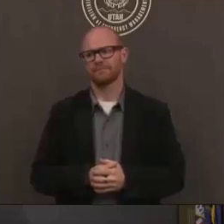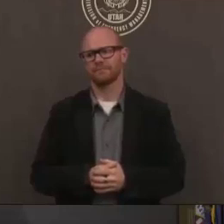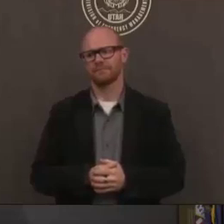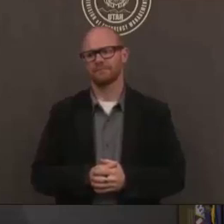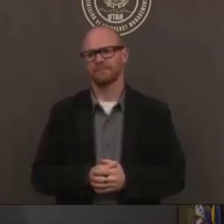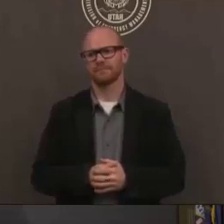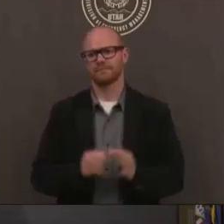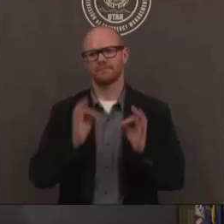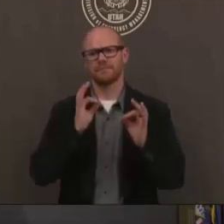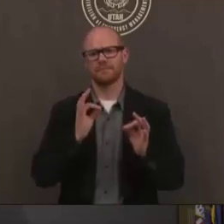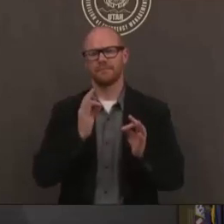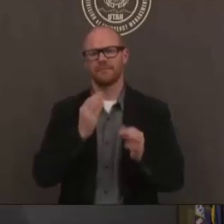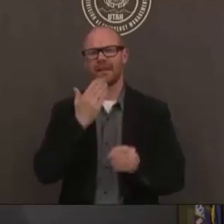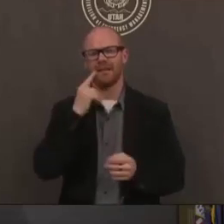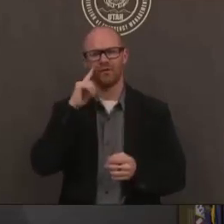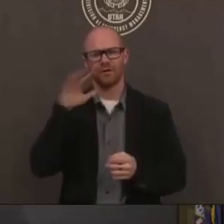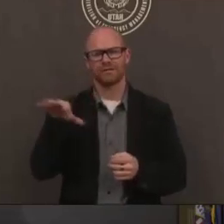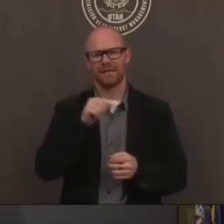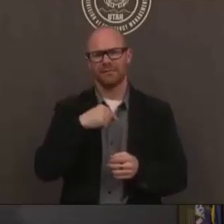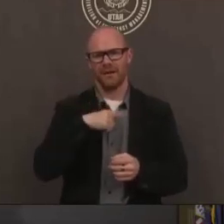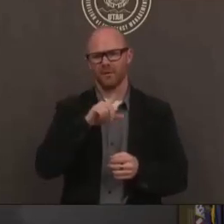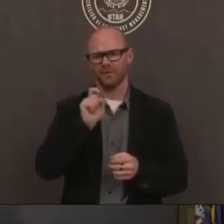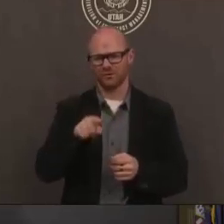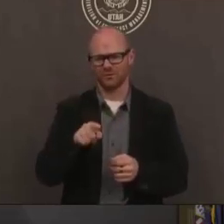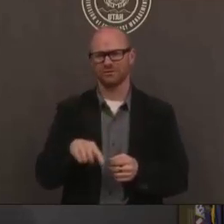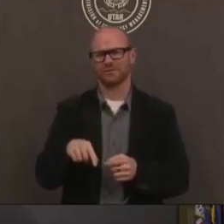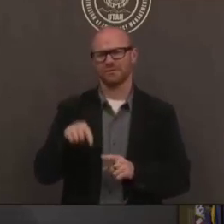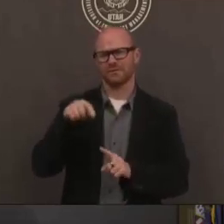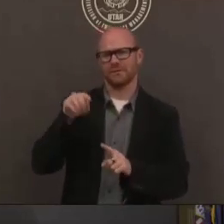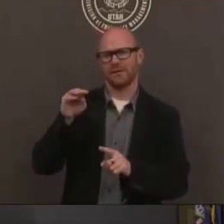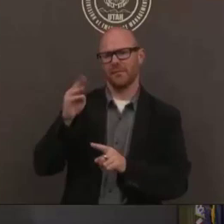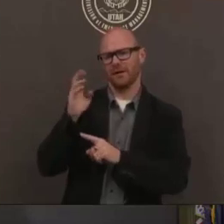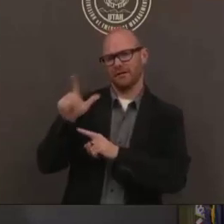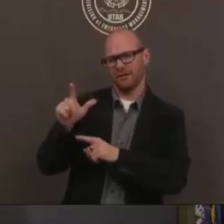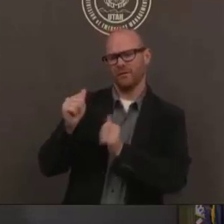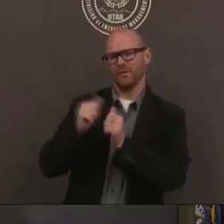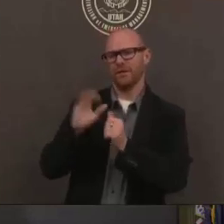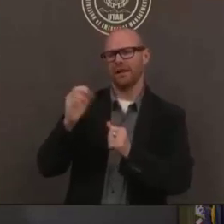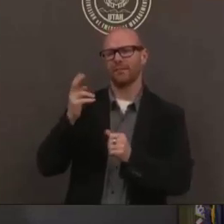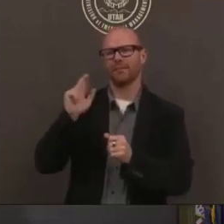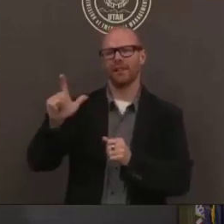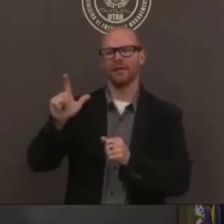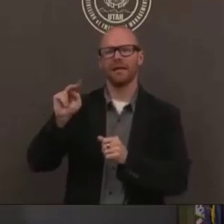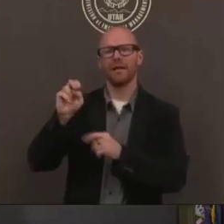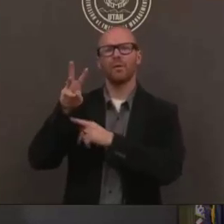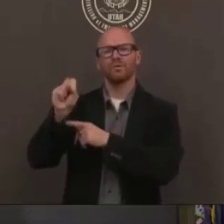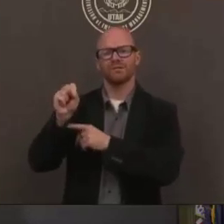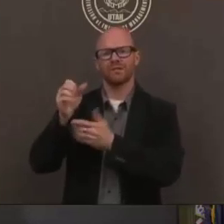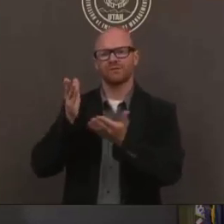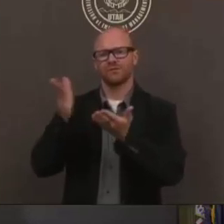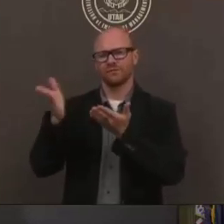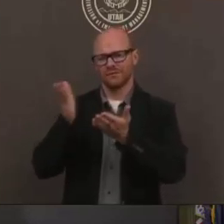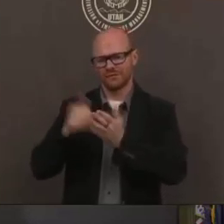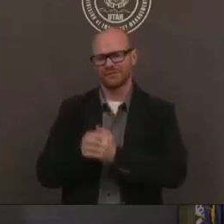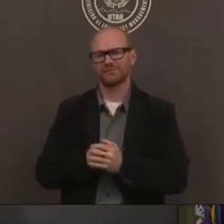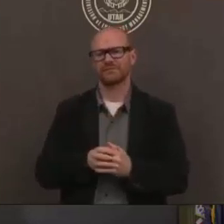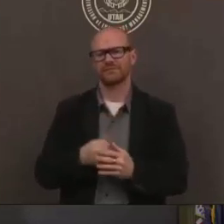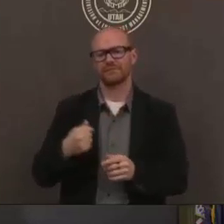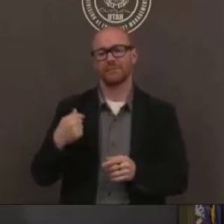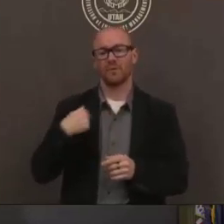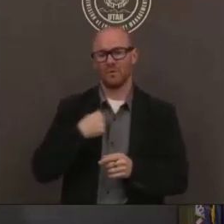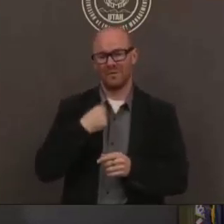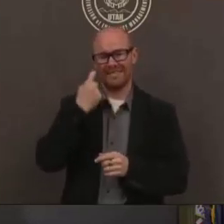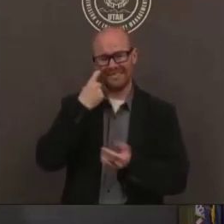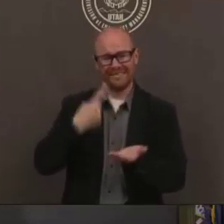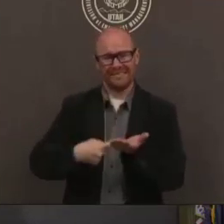Thank you for taking my question, Val Hale. This is Michael Orton with the Capitol News Service. Given the fact that we discussed